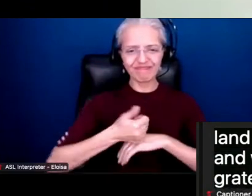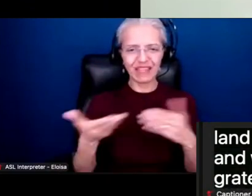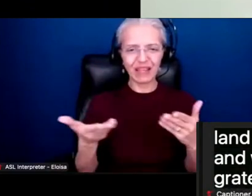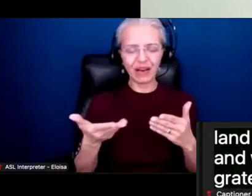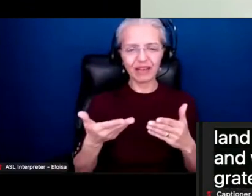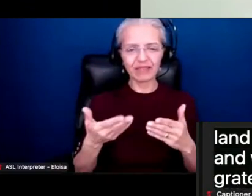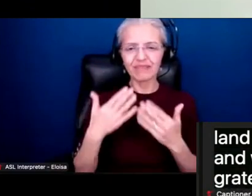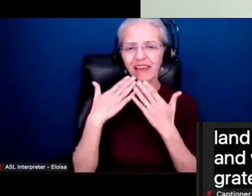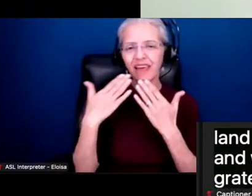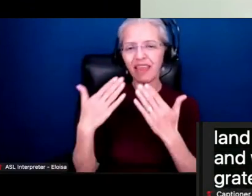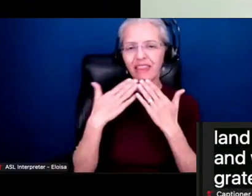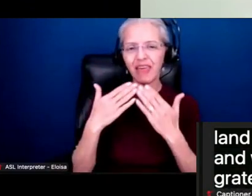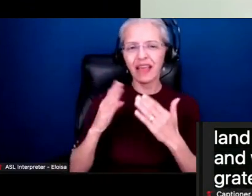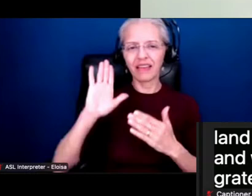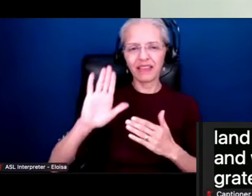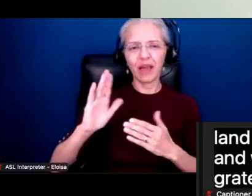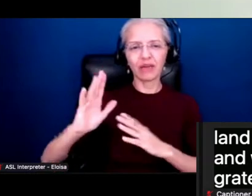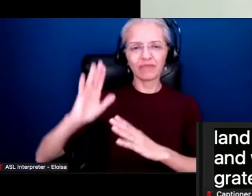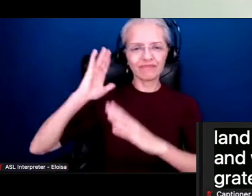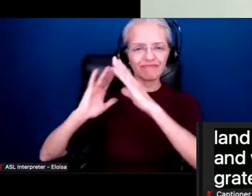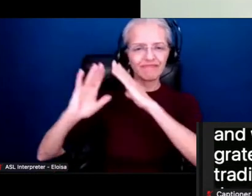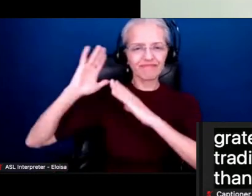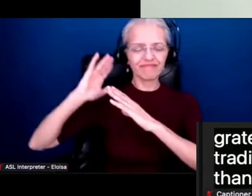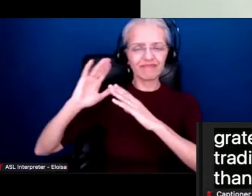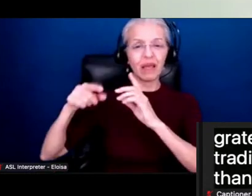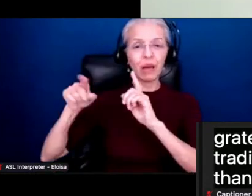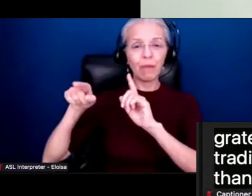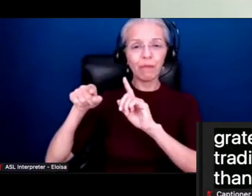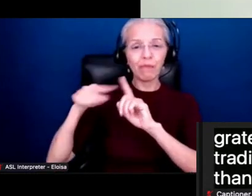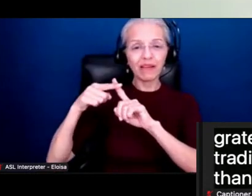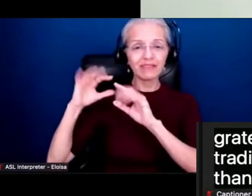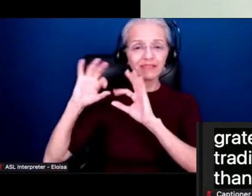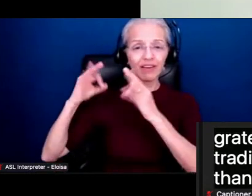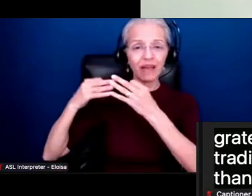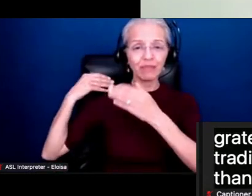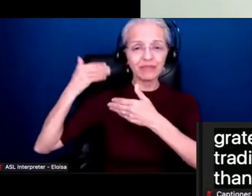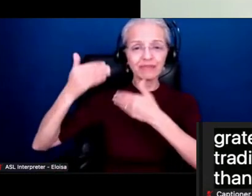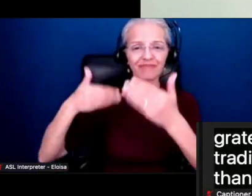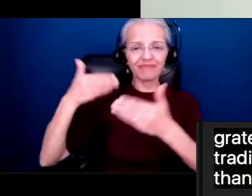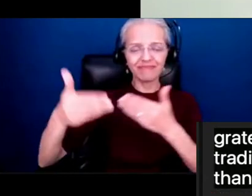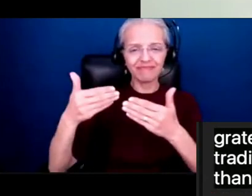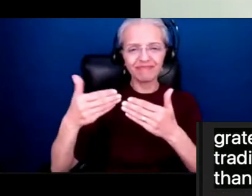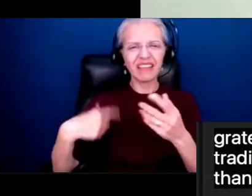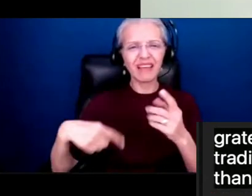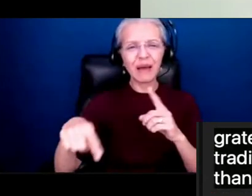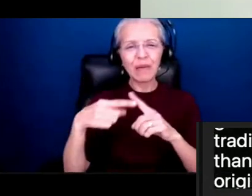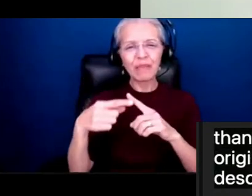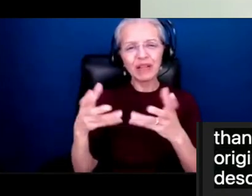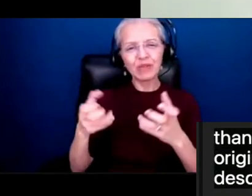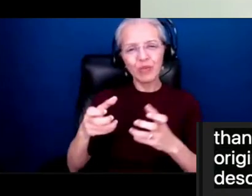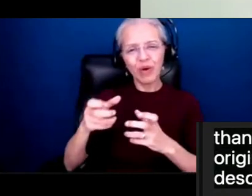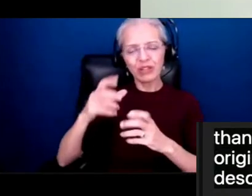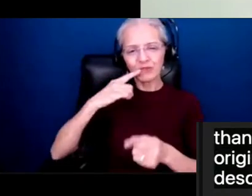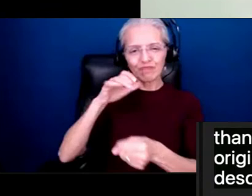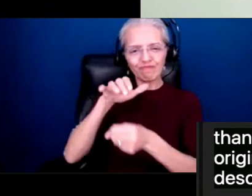of the original people and their descendants, and pledge to honor their stewardship and values.